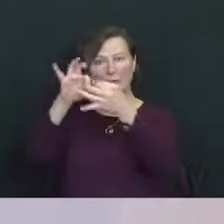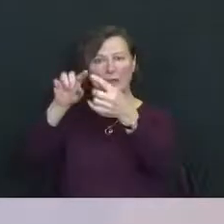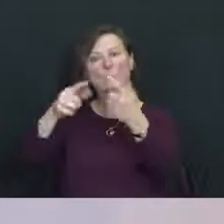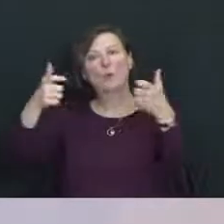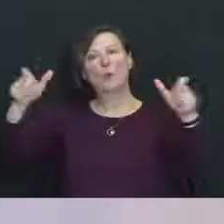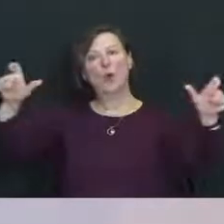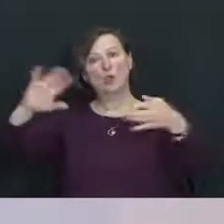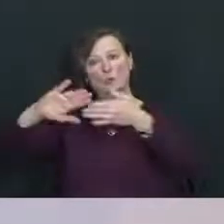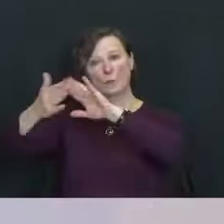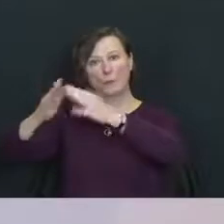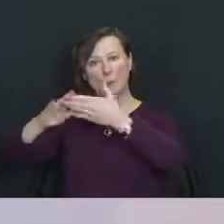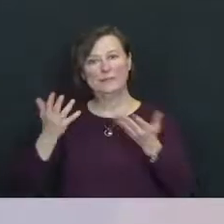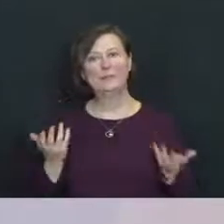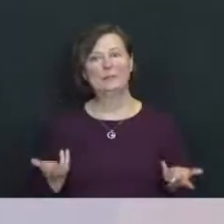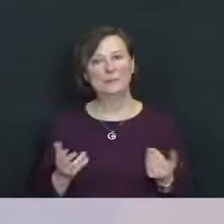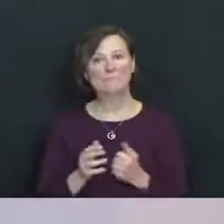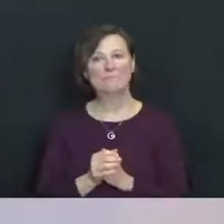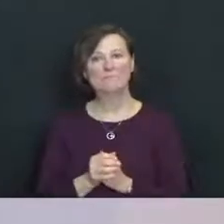community.